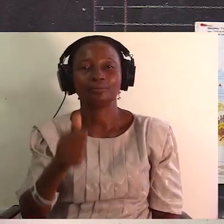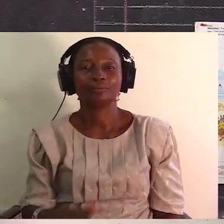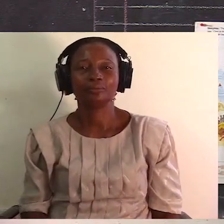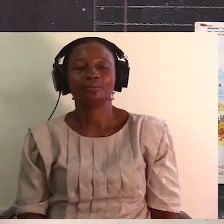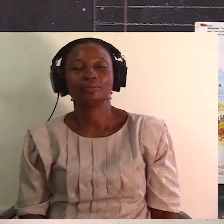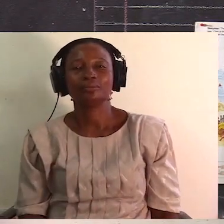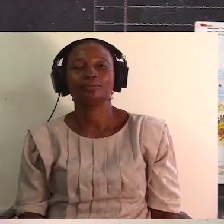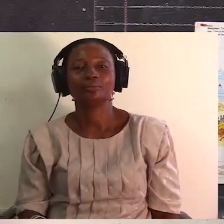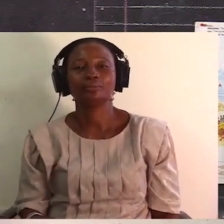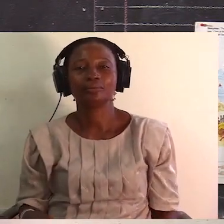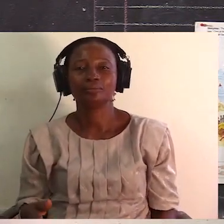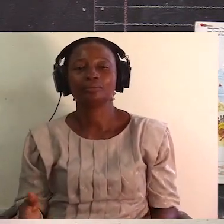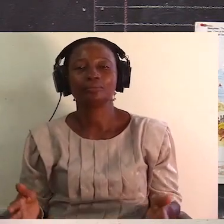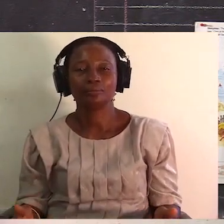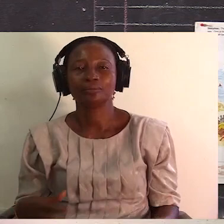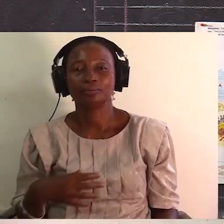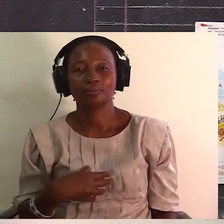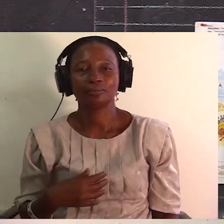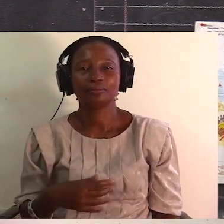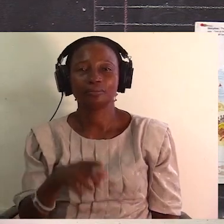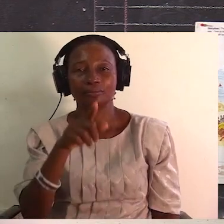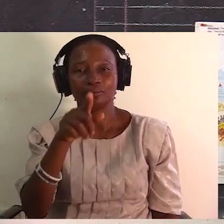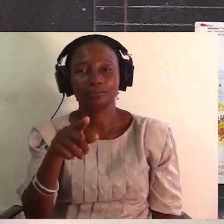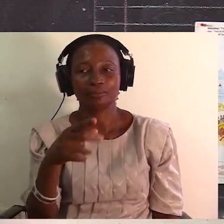I want to observe